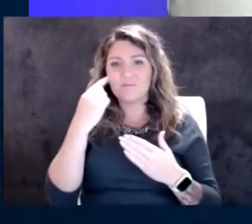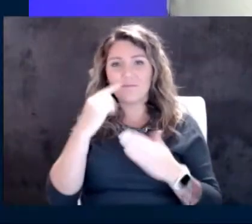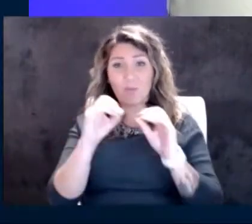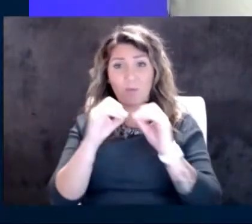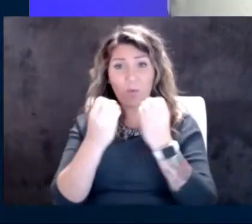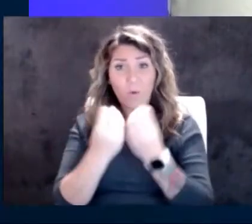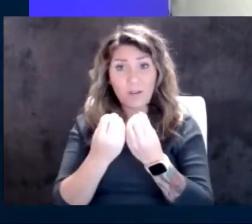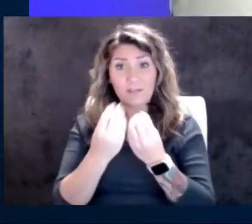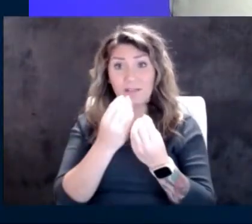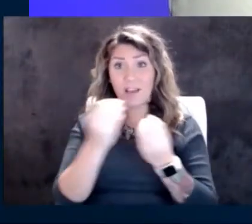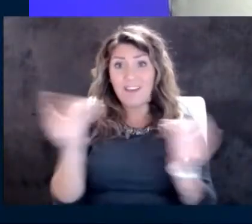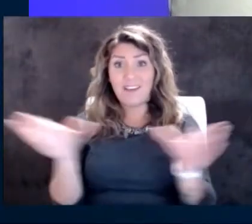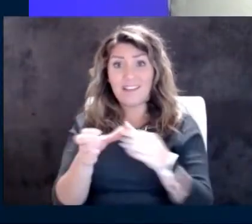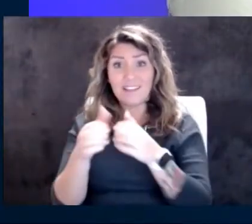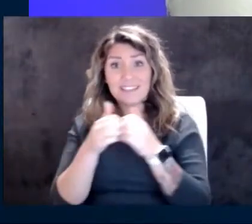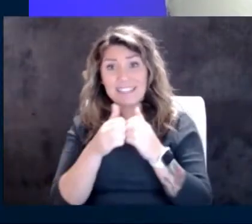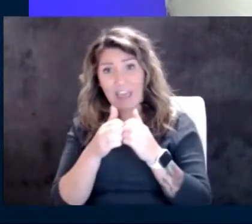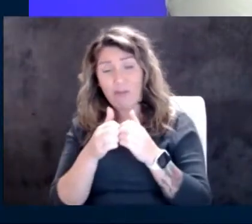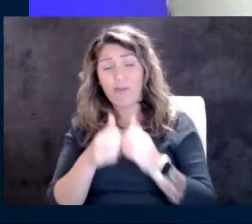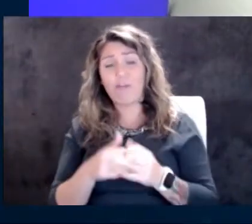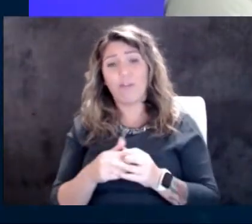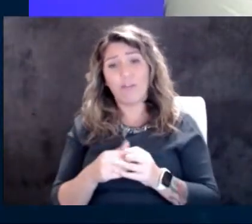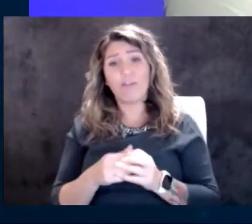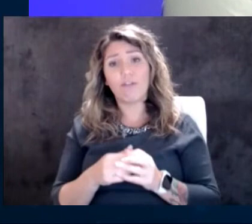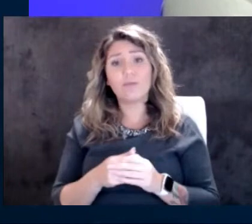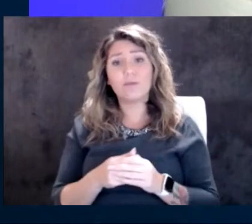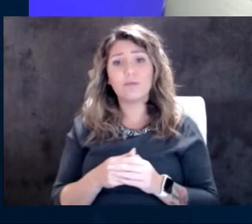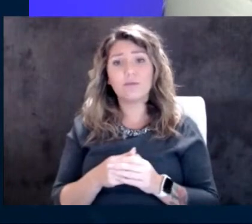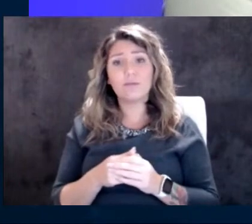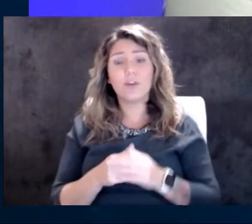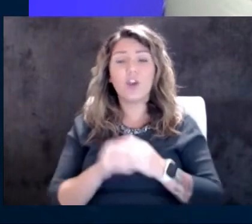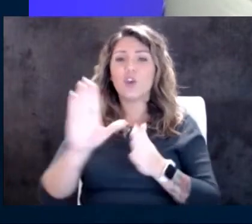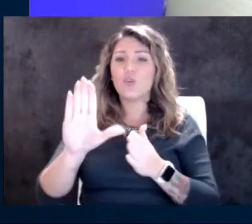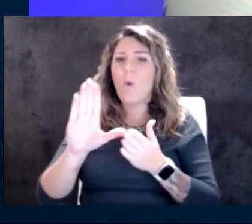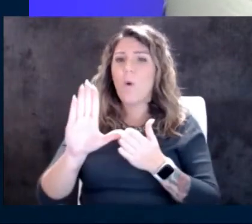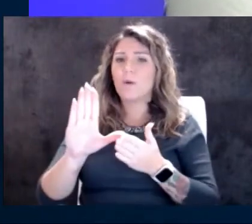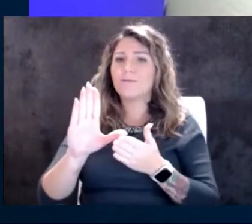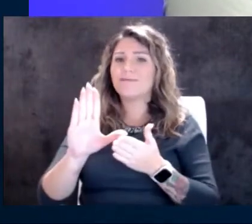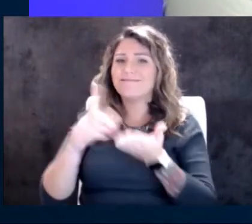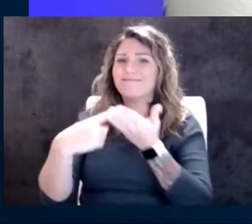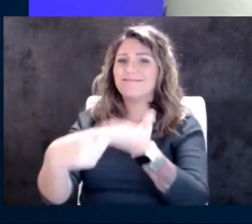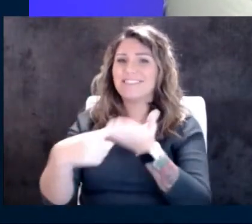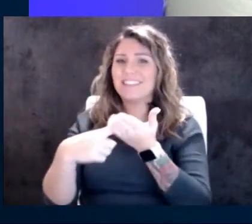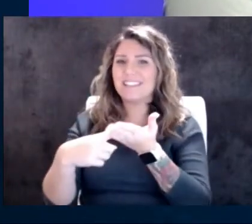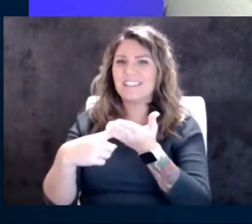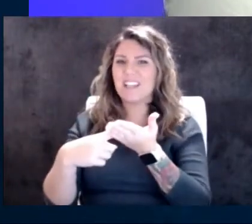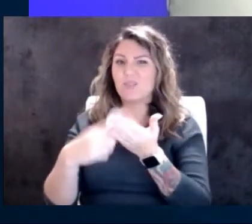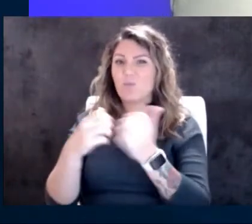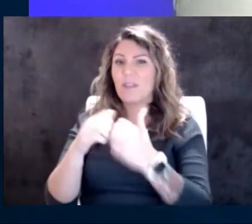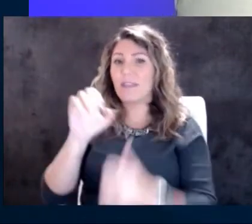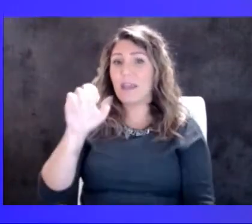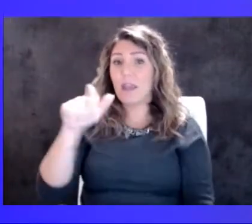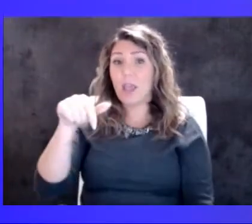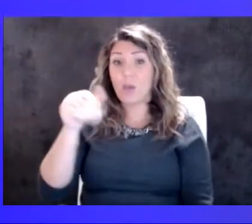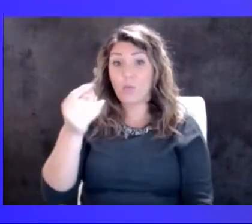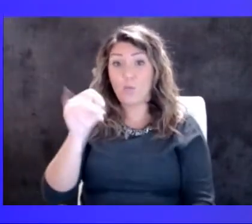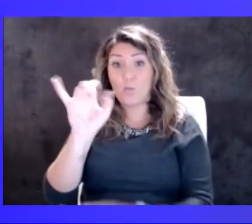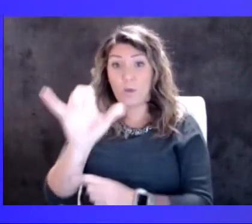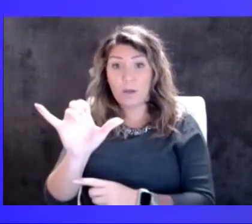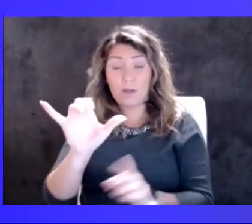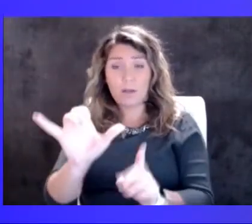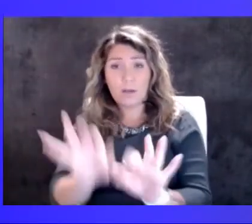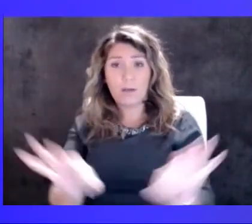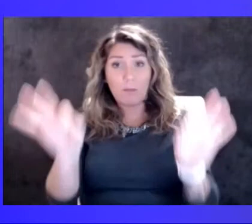this together, because I think that, your discussion about equity is a really important one to